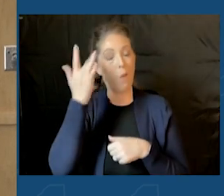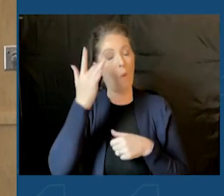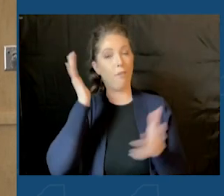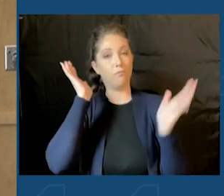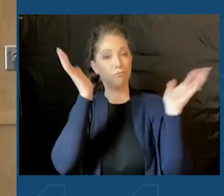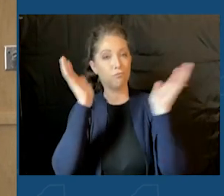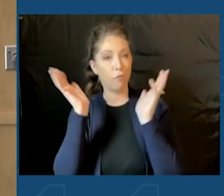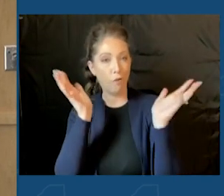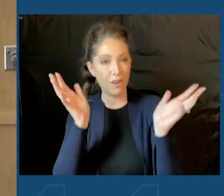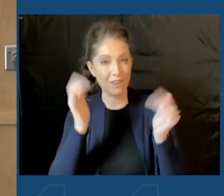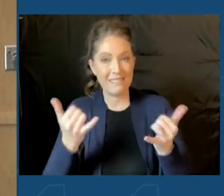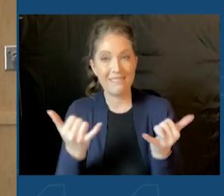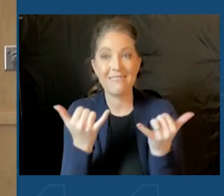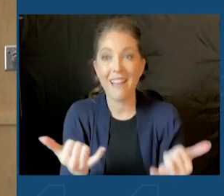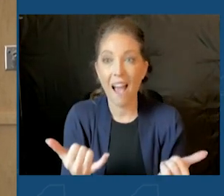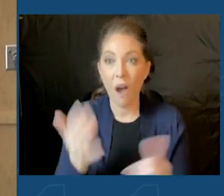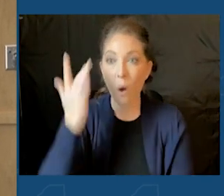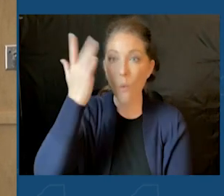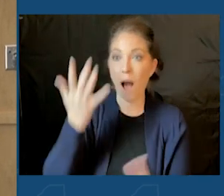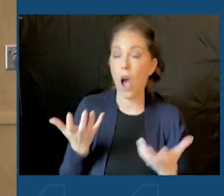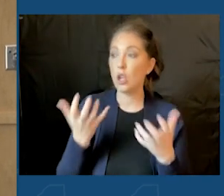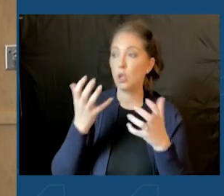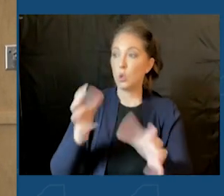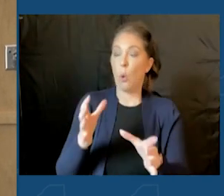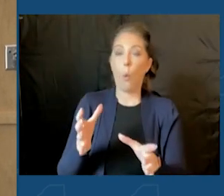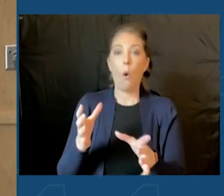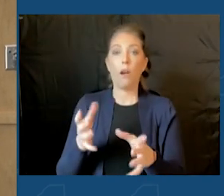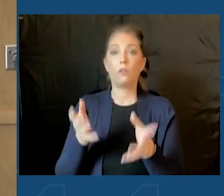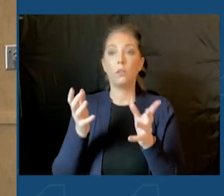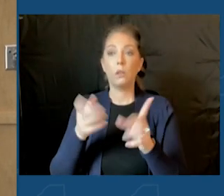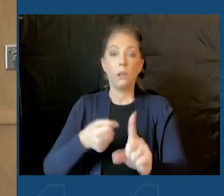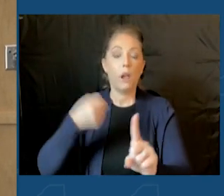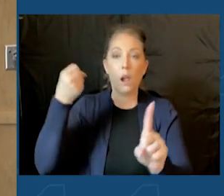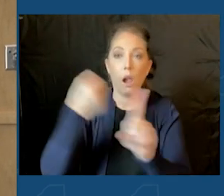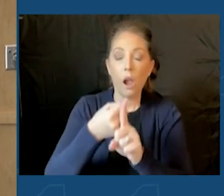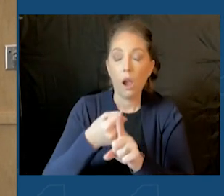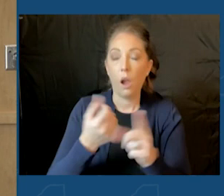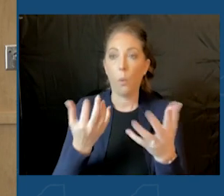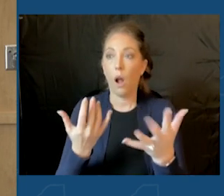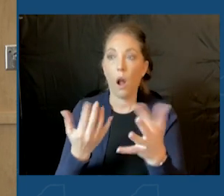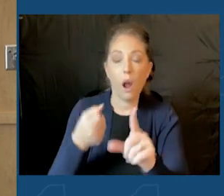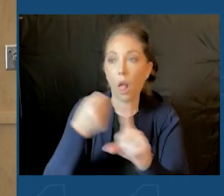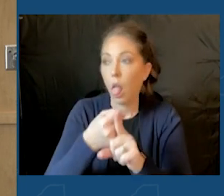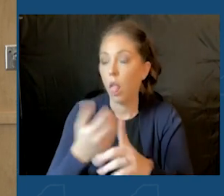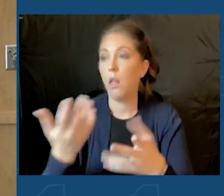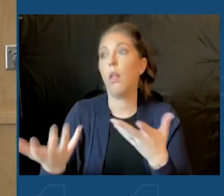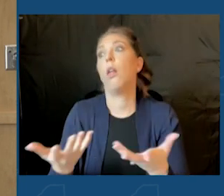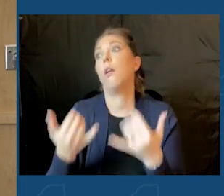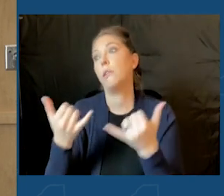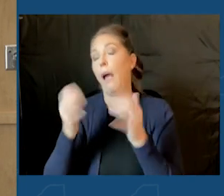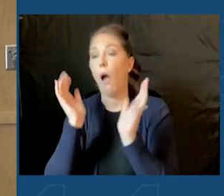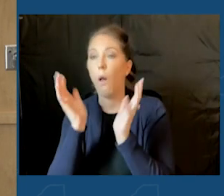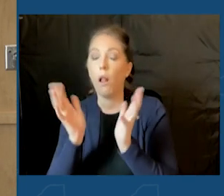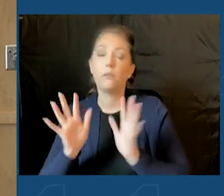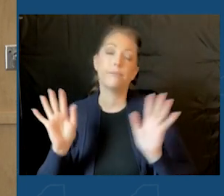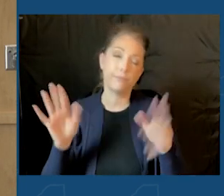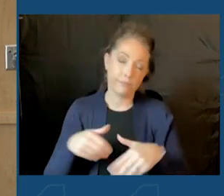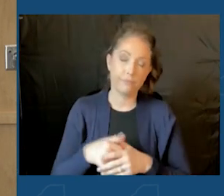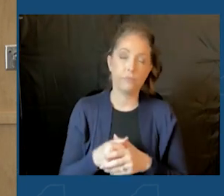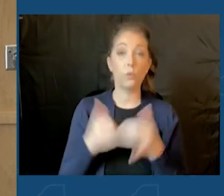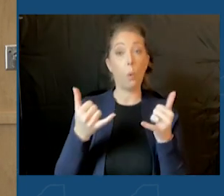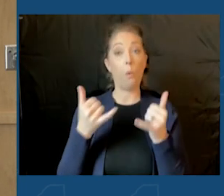have it when the reality possibly hits. I want to be very clear on that. And so we're going to continue communicating